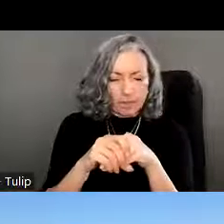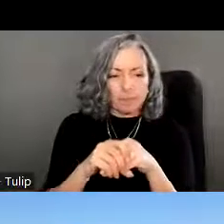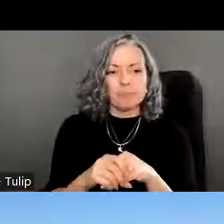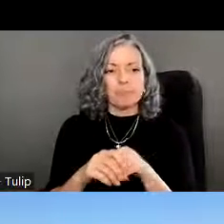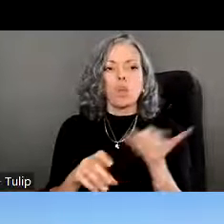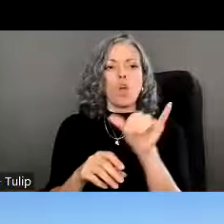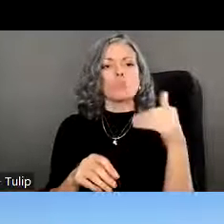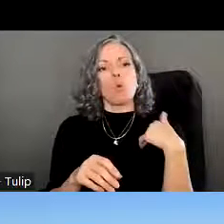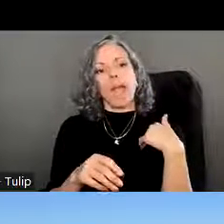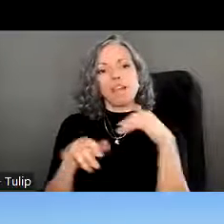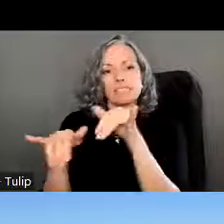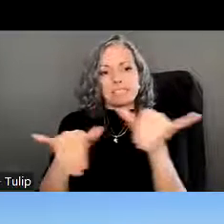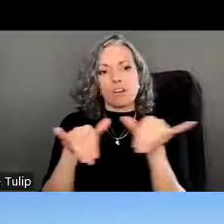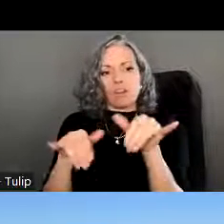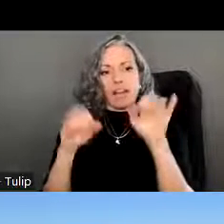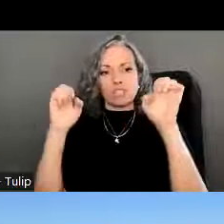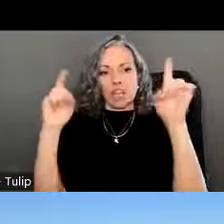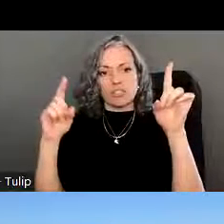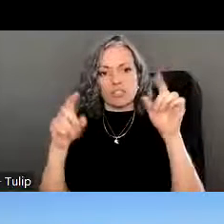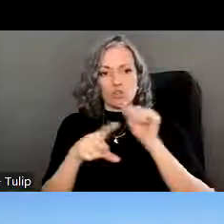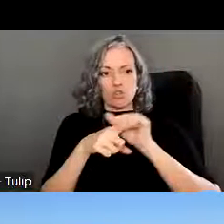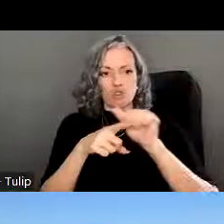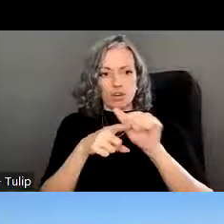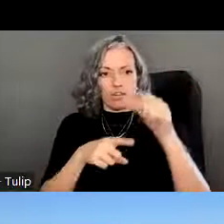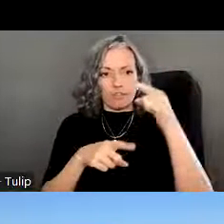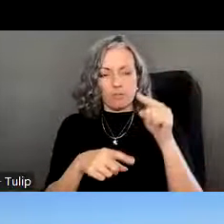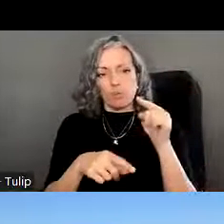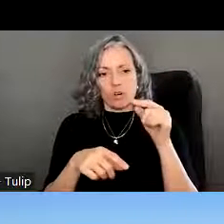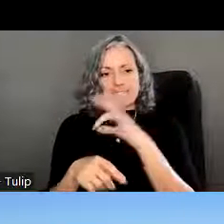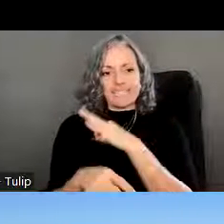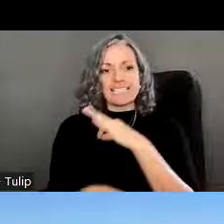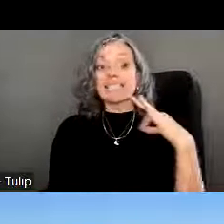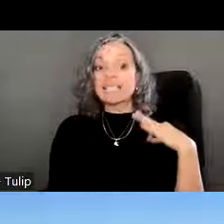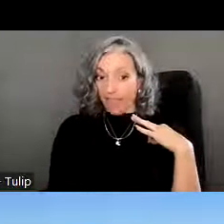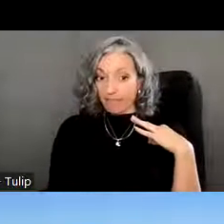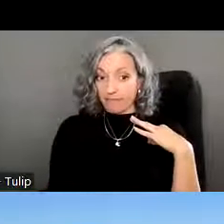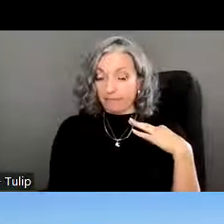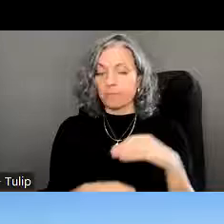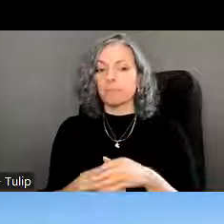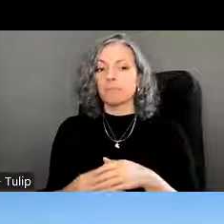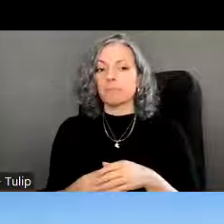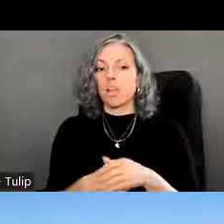have standardized education and training for onboarding staff, and there's